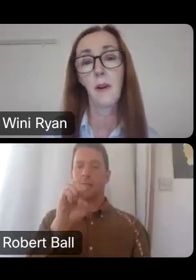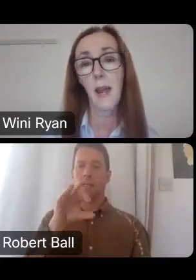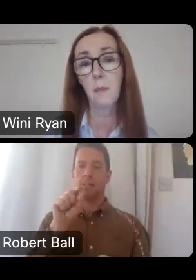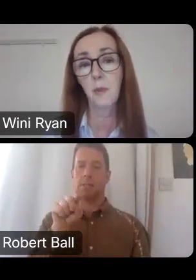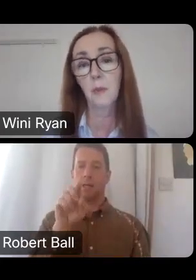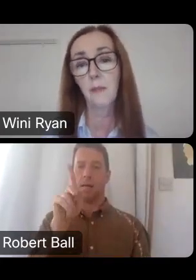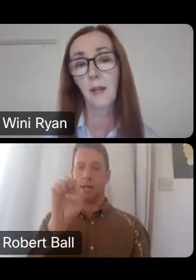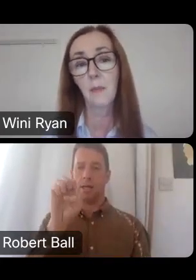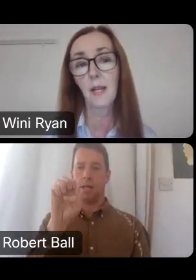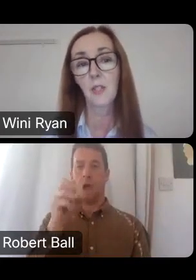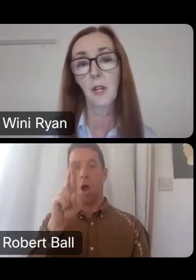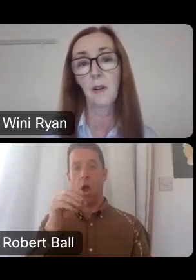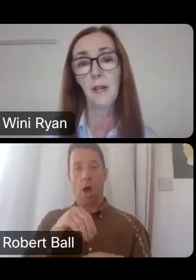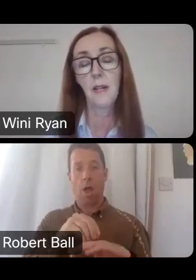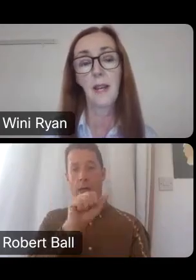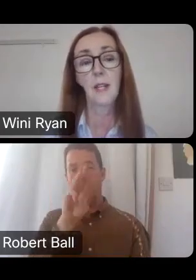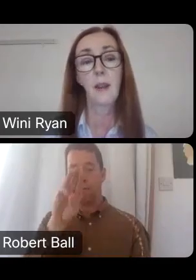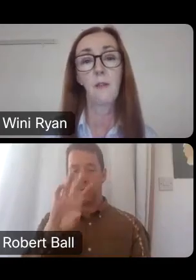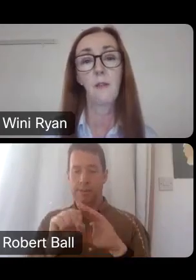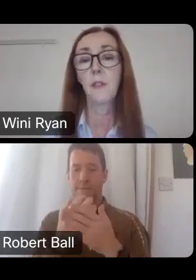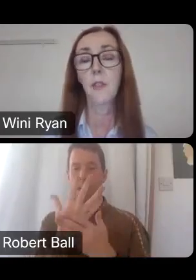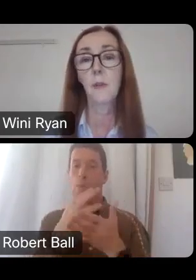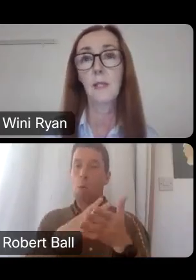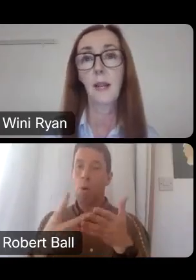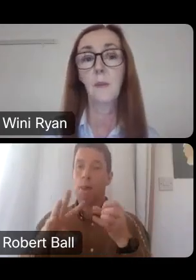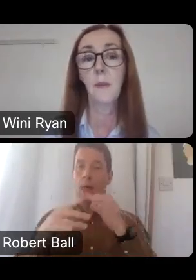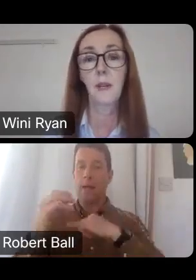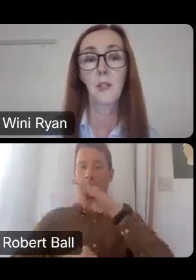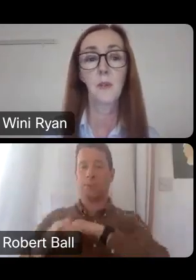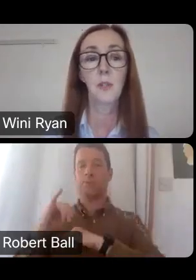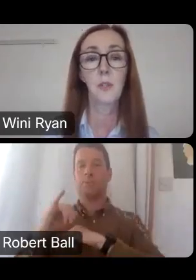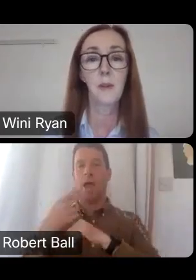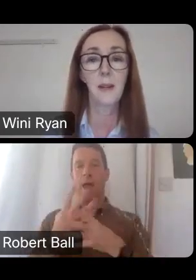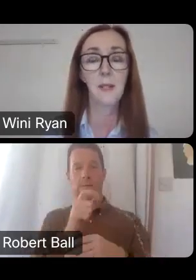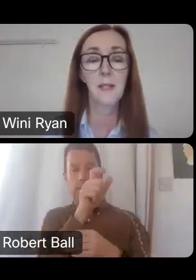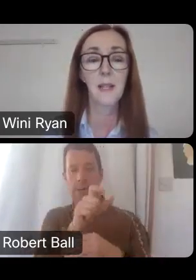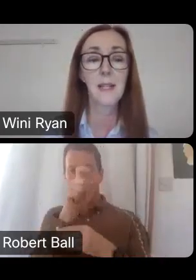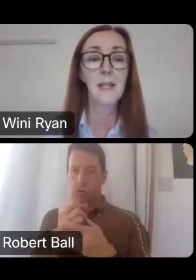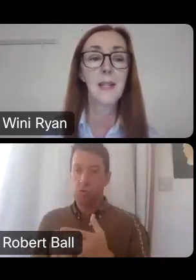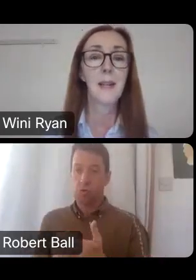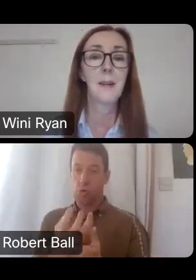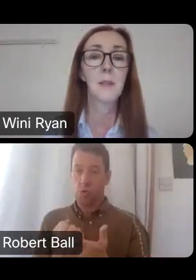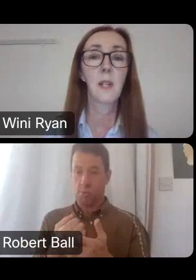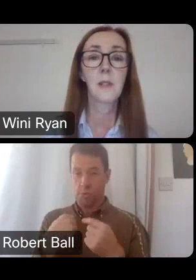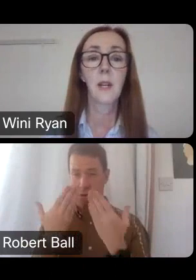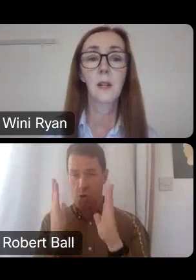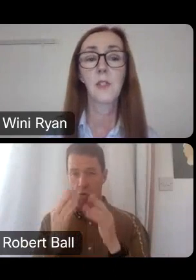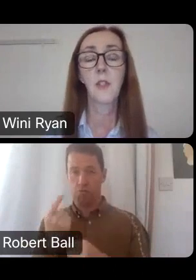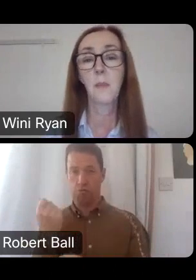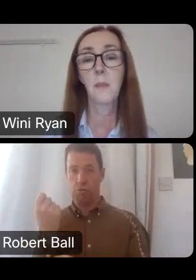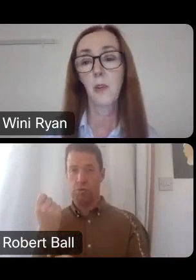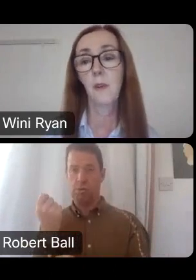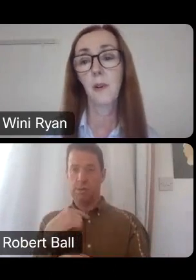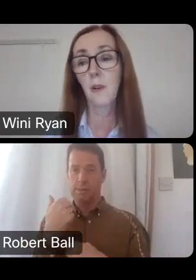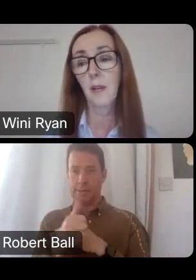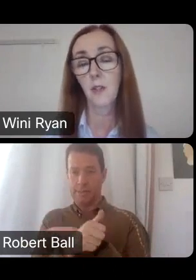our app, which we developed last year. And we have patient stories like the one that I showed you recently, skills cards that you can